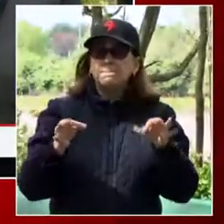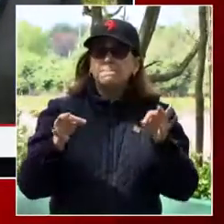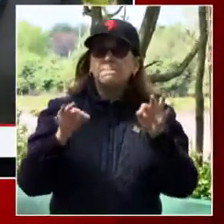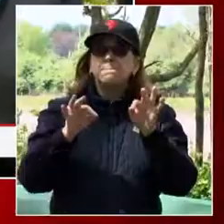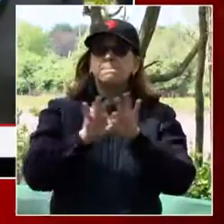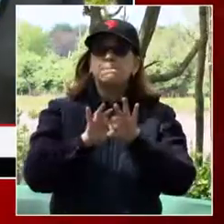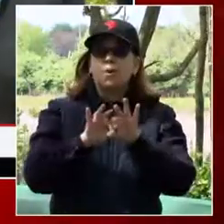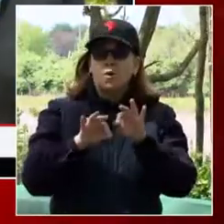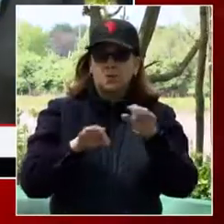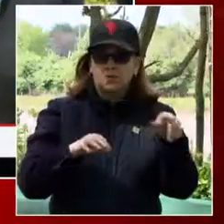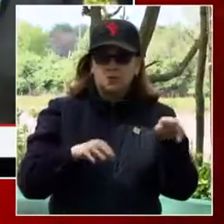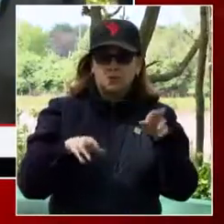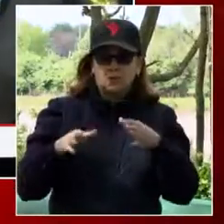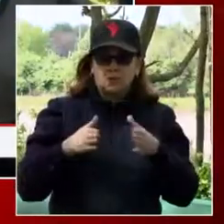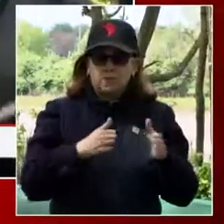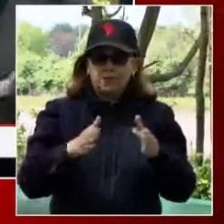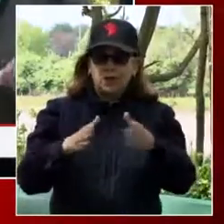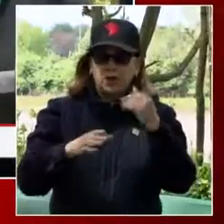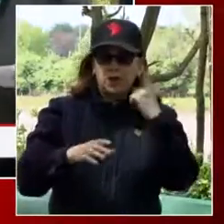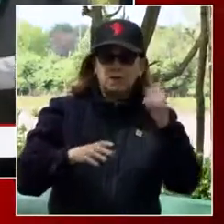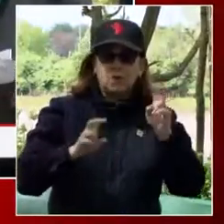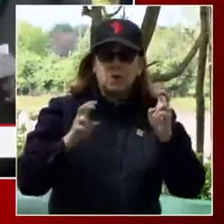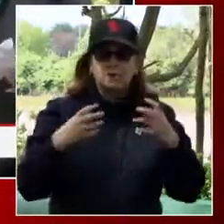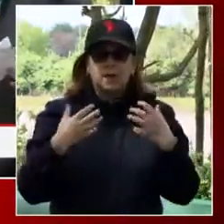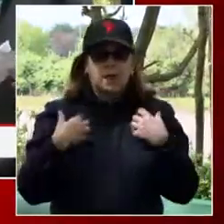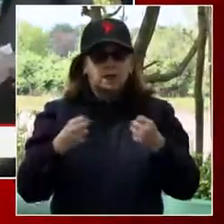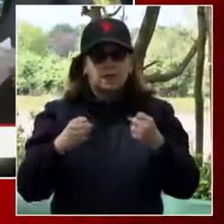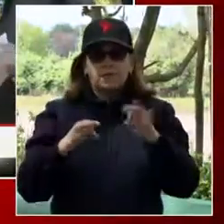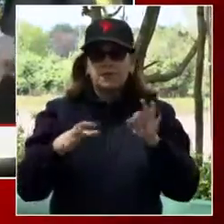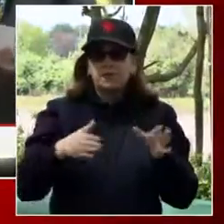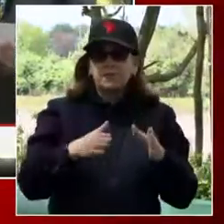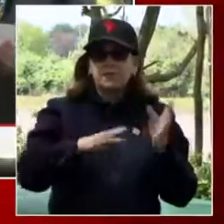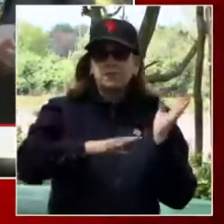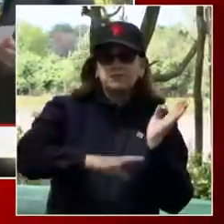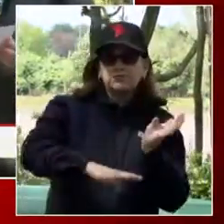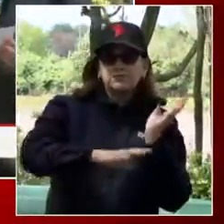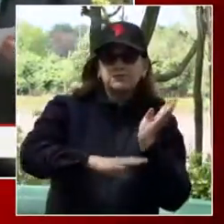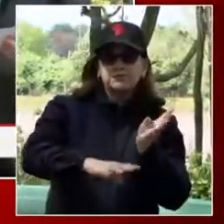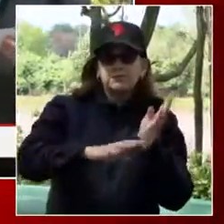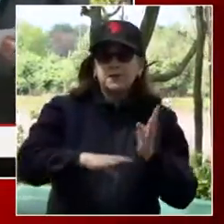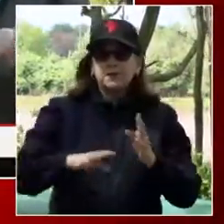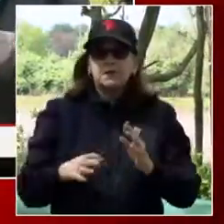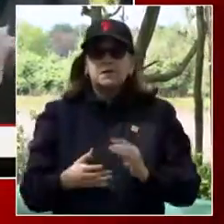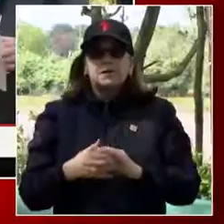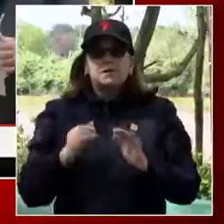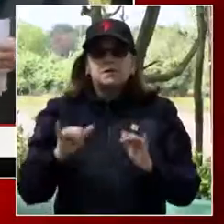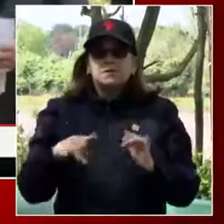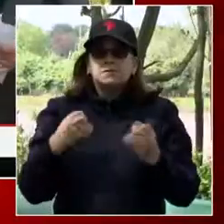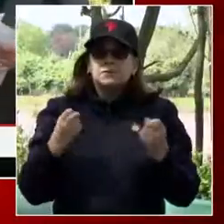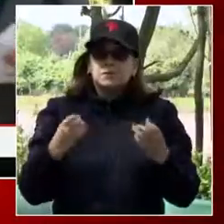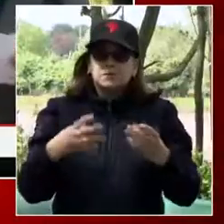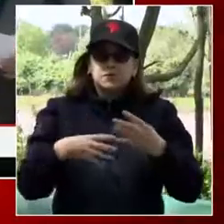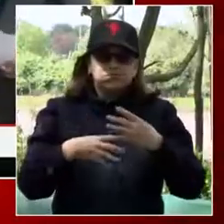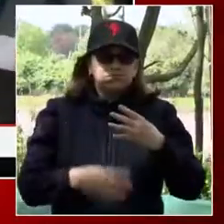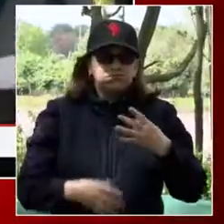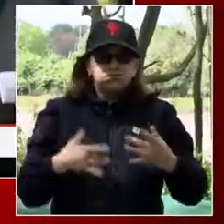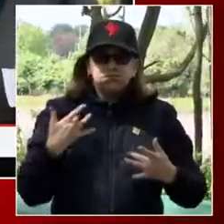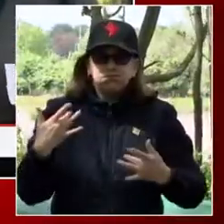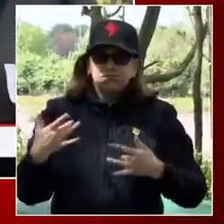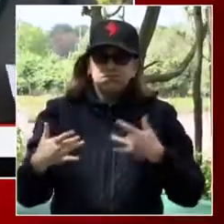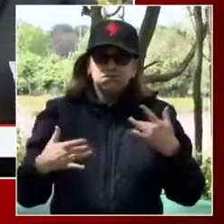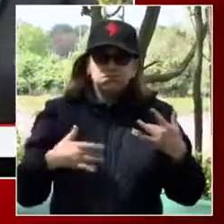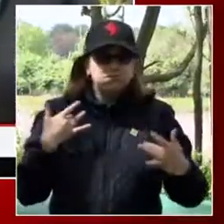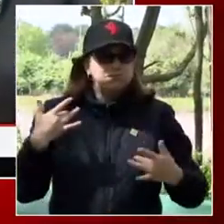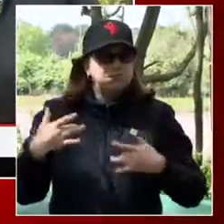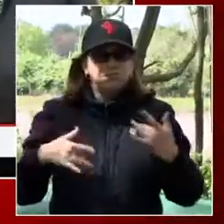district. So with that, I want to turn to Director Wells to tell you all the exciting things that are happening at DOEE for